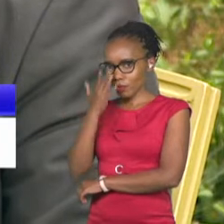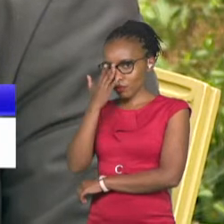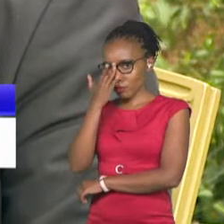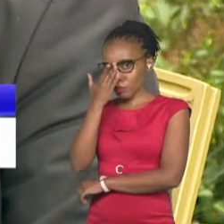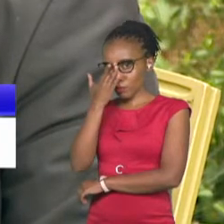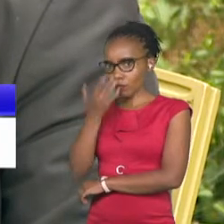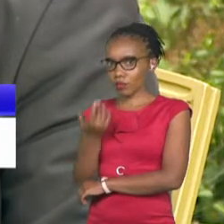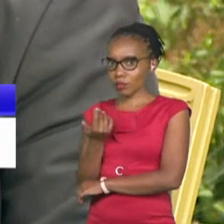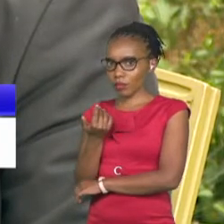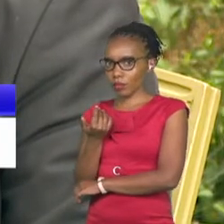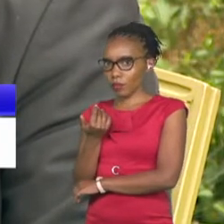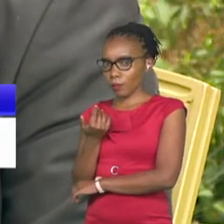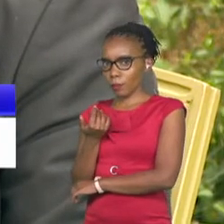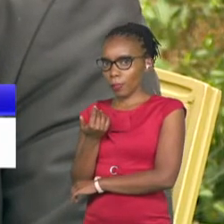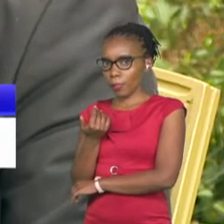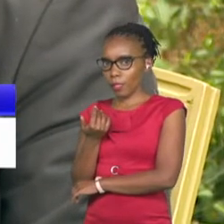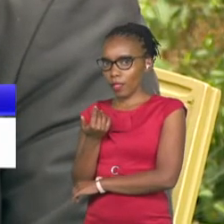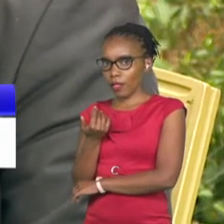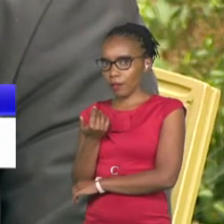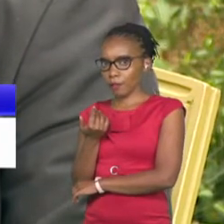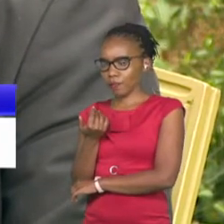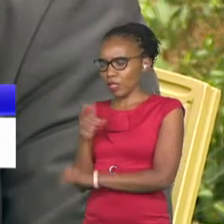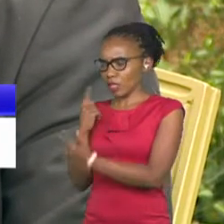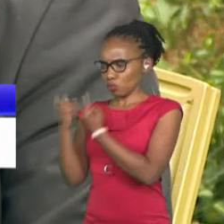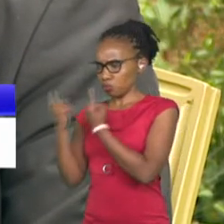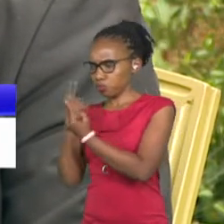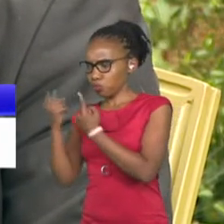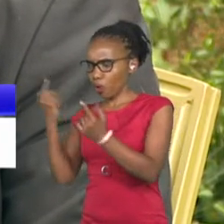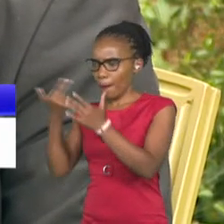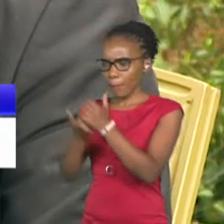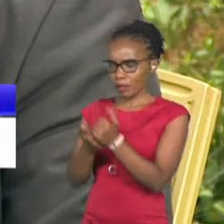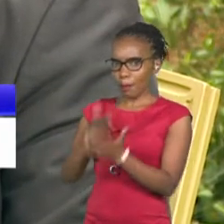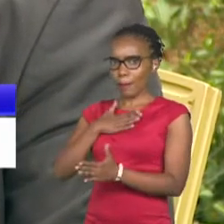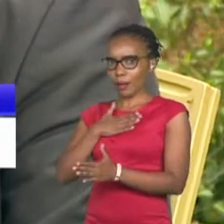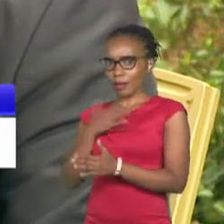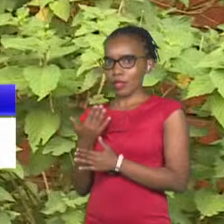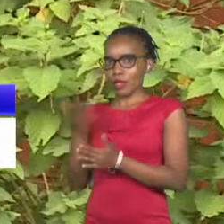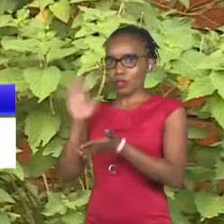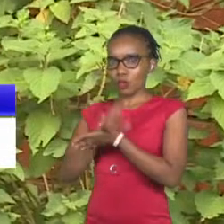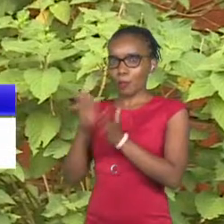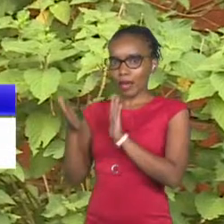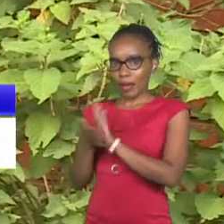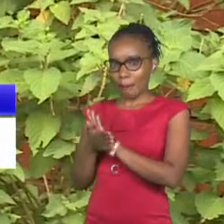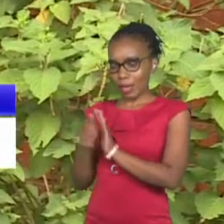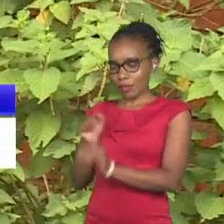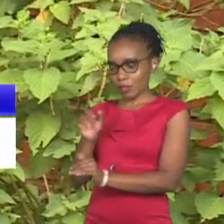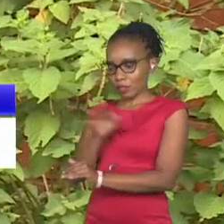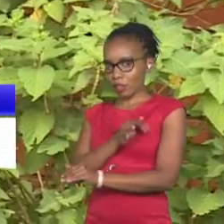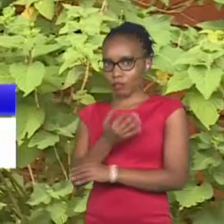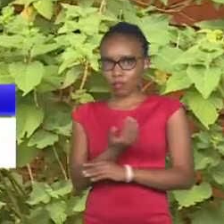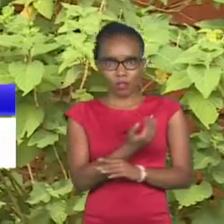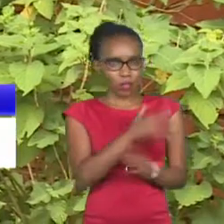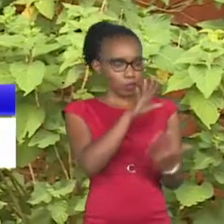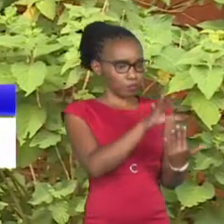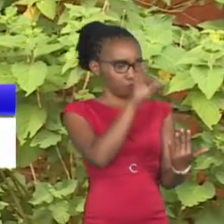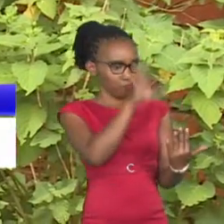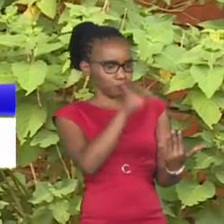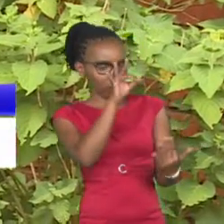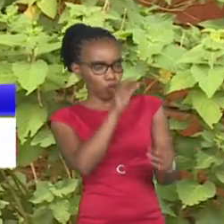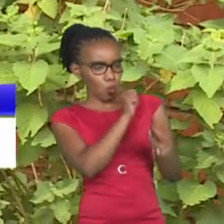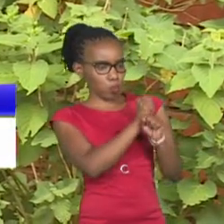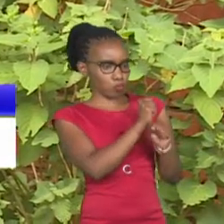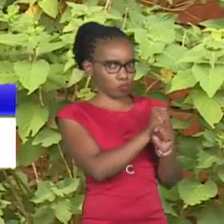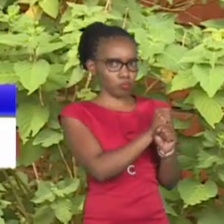was convincing my partners to become employees. I mean, they left their 8-to-5 jobs to